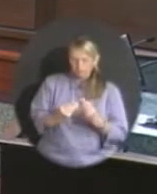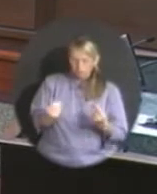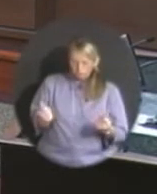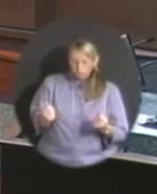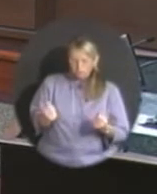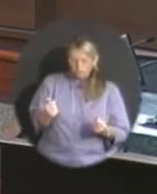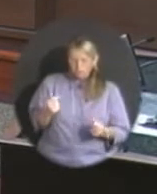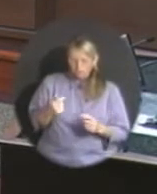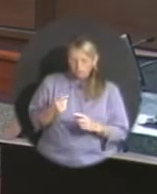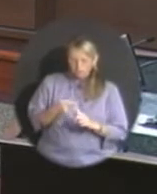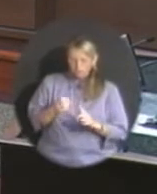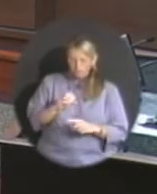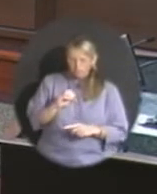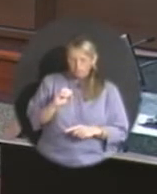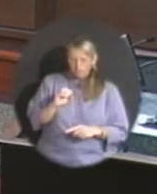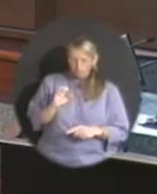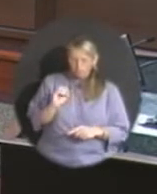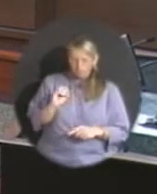Second.